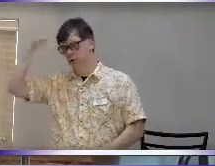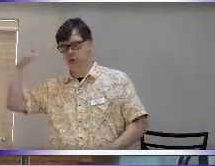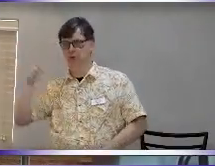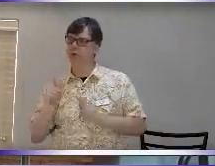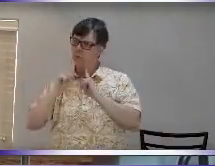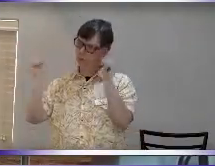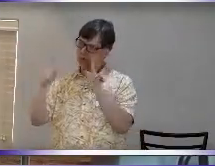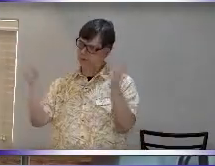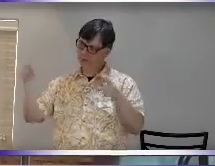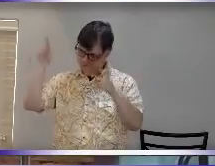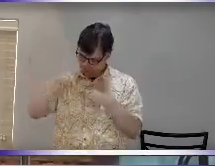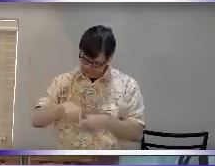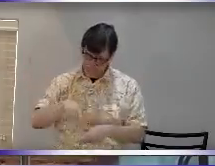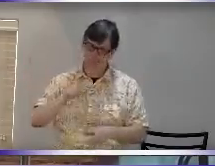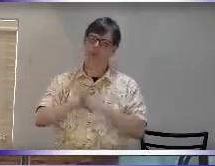or you look down,